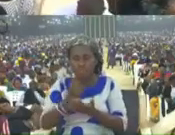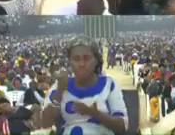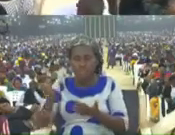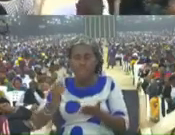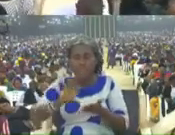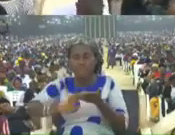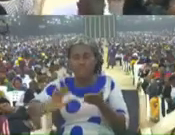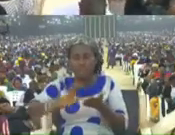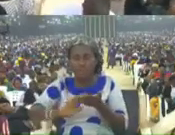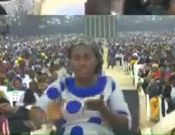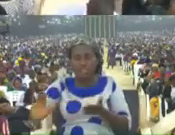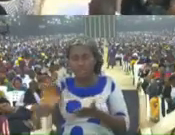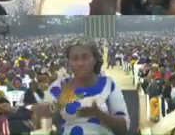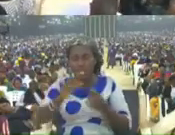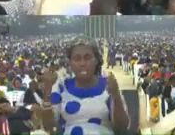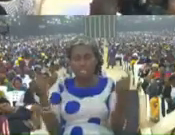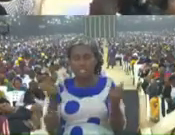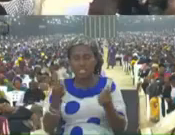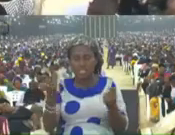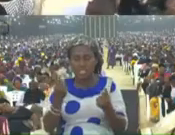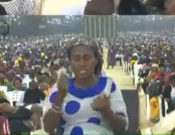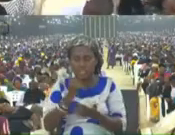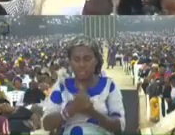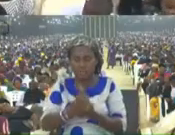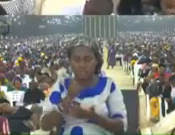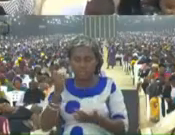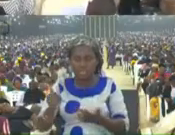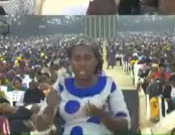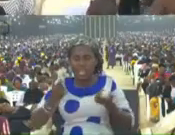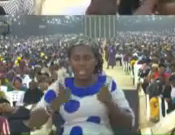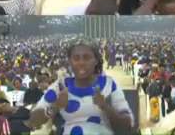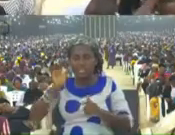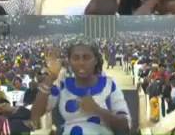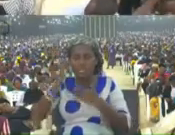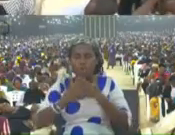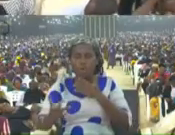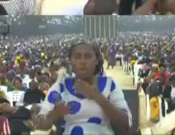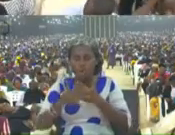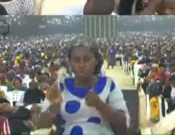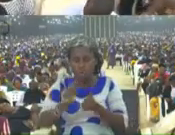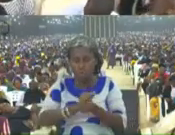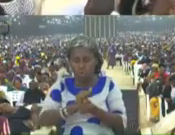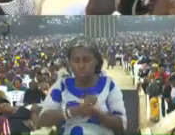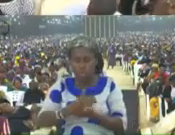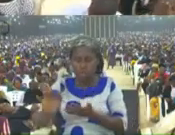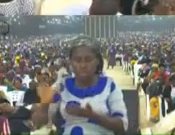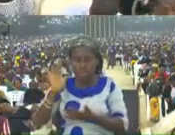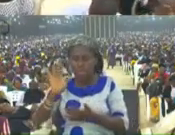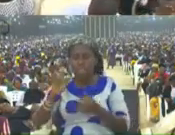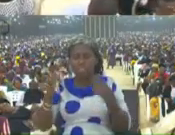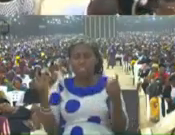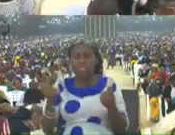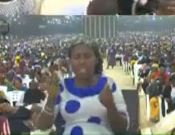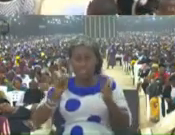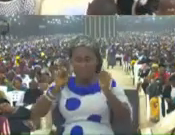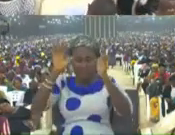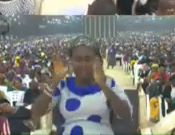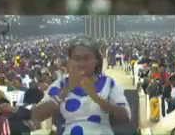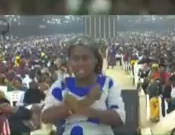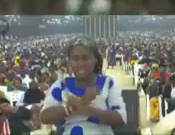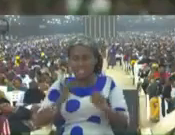Forgive their sins. Let your blood wash away their sins. Father, save their